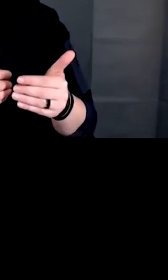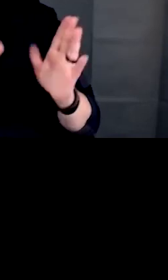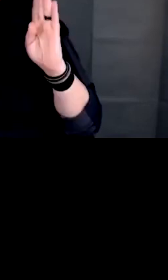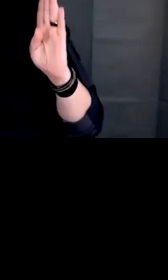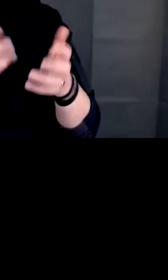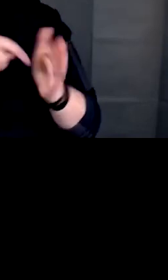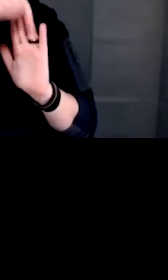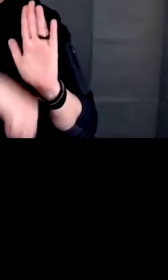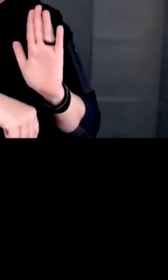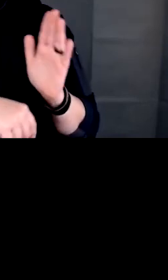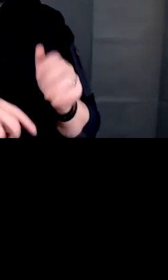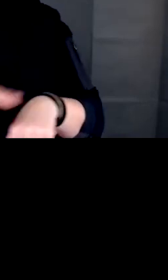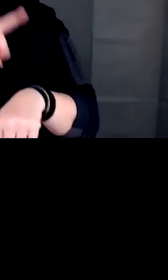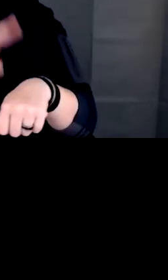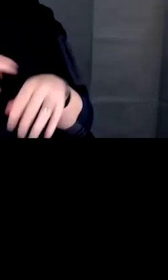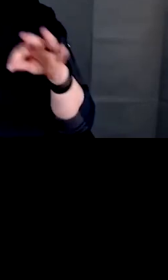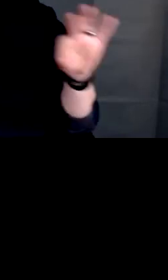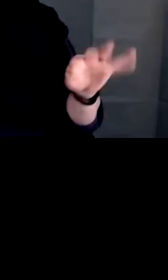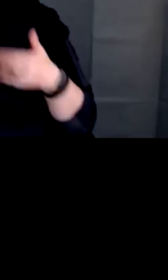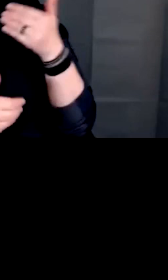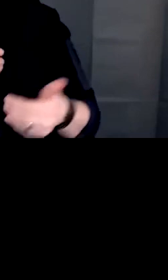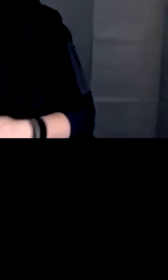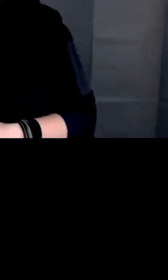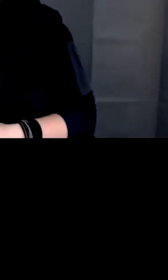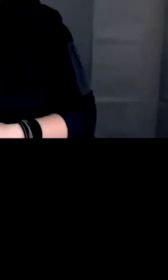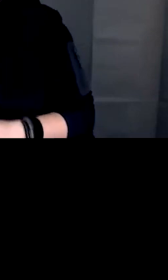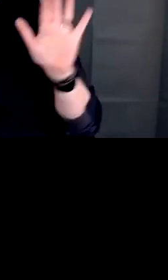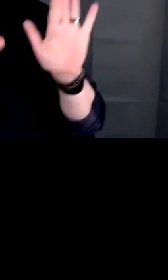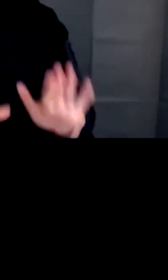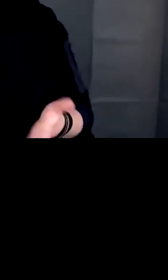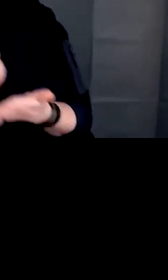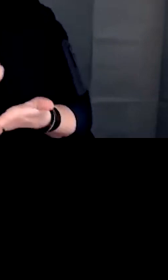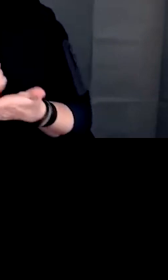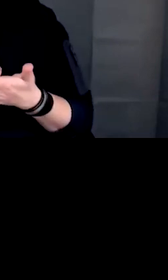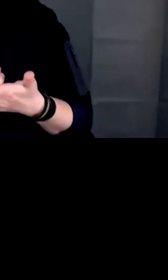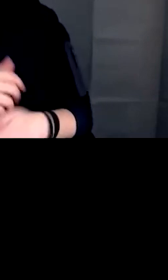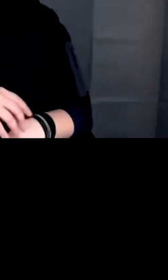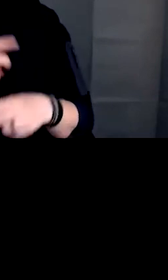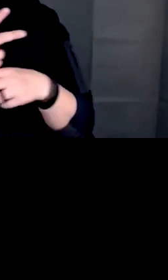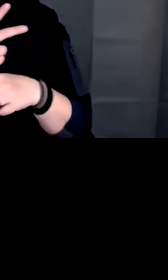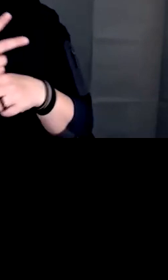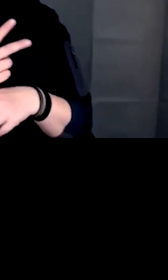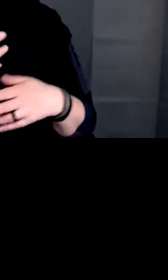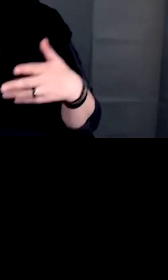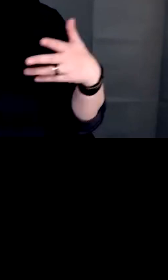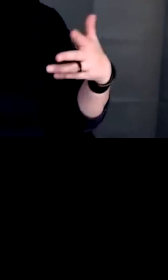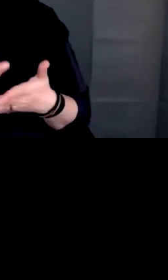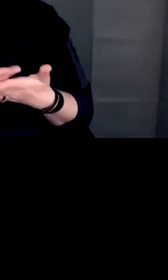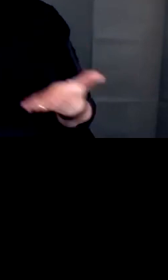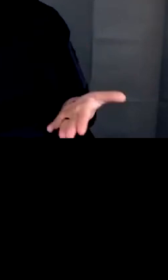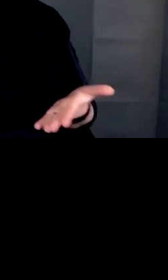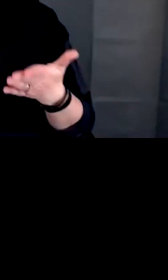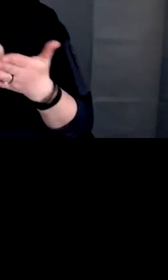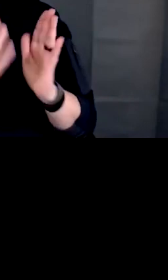attention. I think natural language processing is a great tool that can help us do that, to sort of figure out what are the kinds of things that therapists tend to